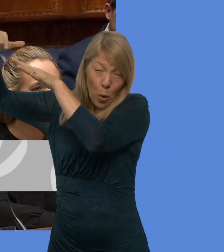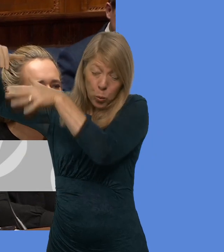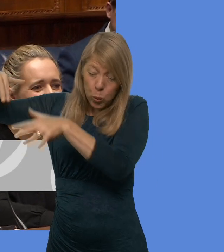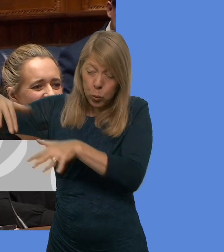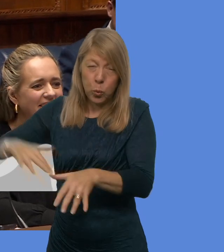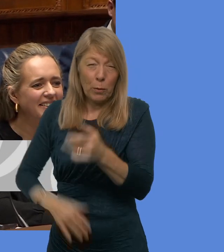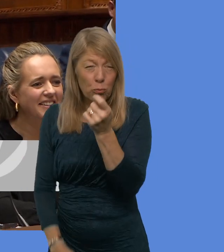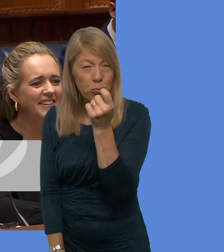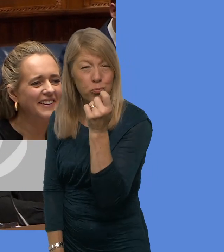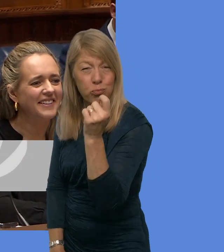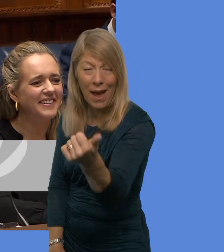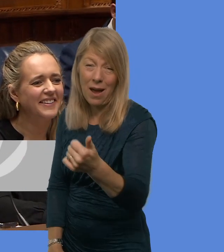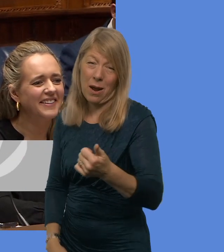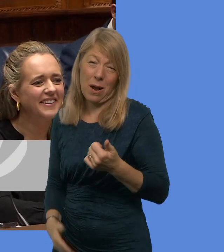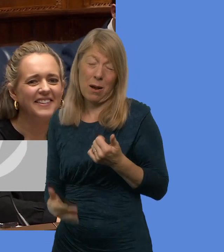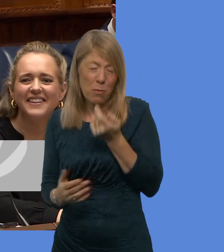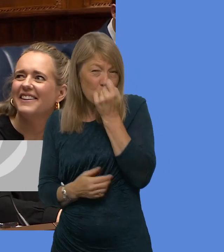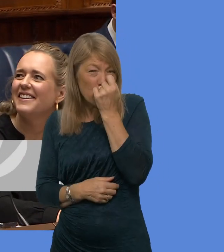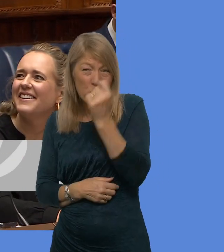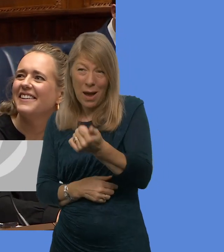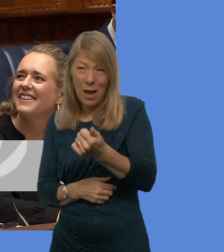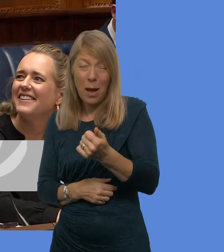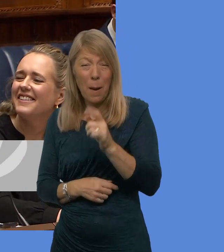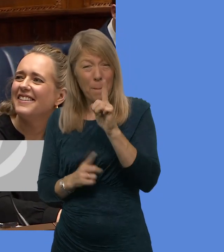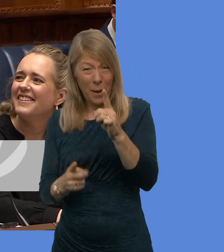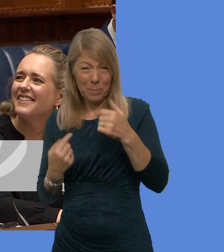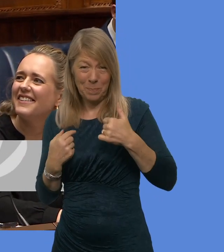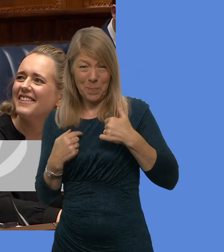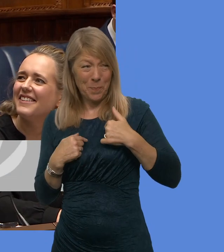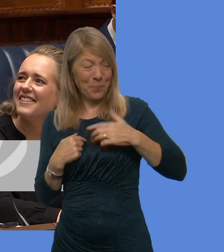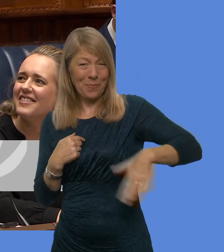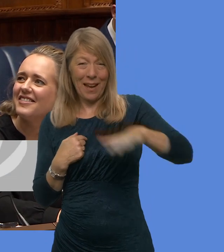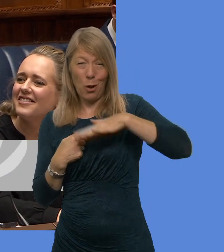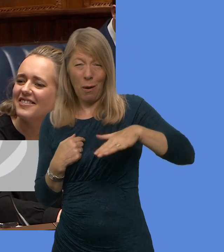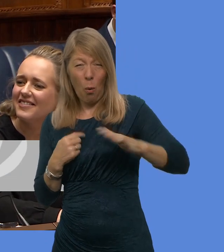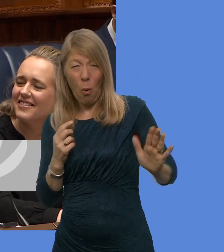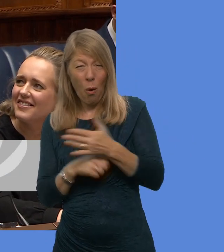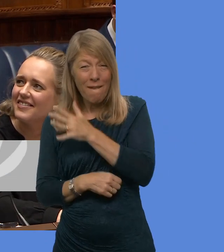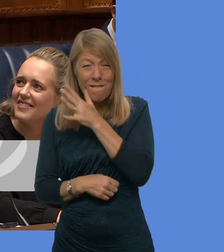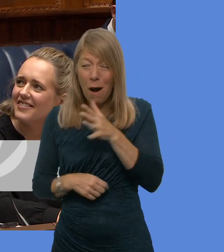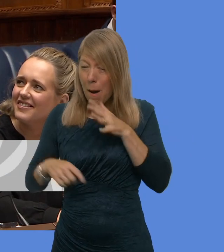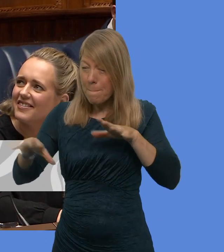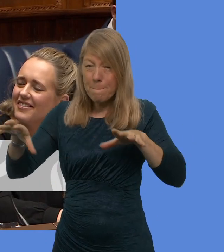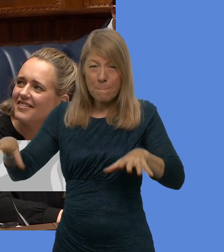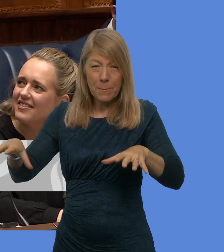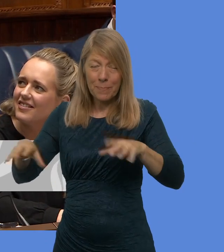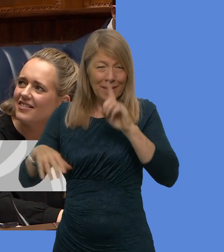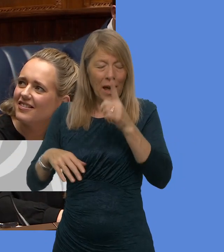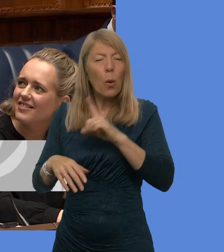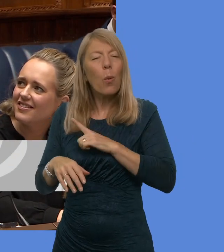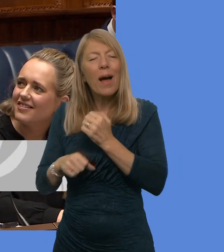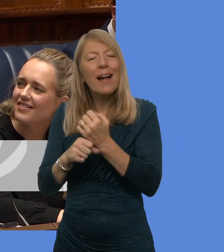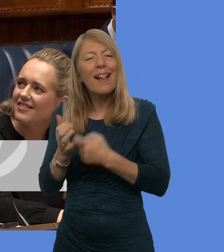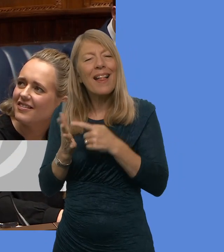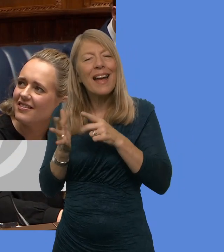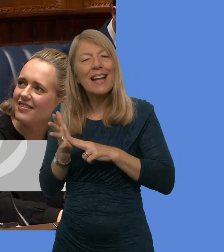But it was just, Minister, as you know, obviously I have an entire farming community cut off due to a landslide on the Glenchesk Road. We're now looking